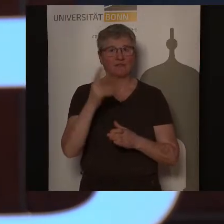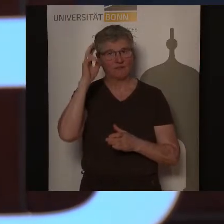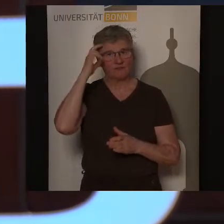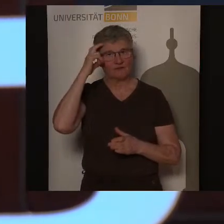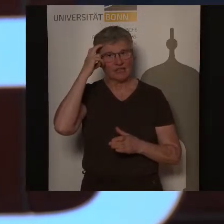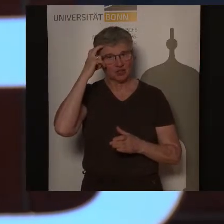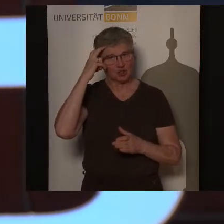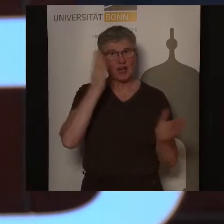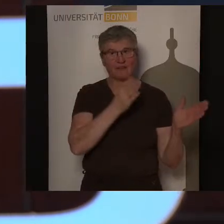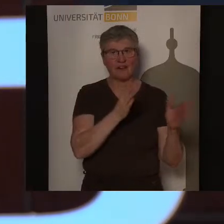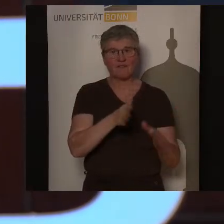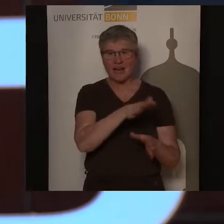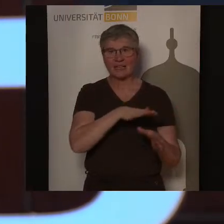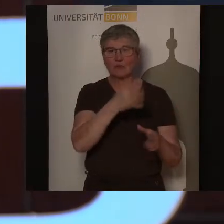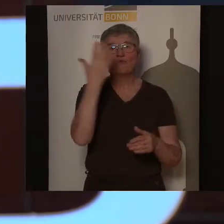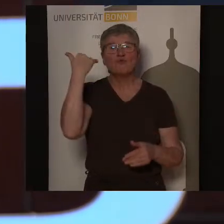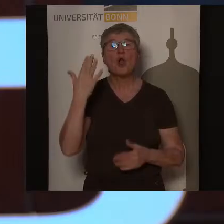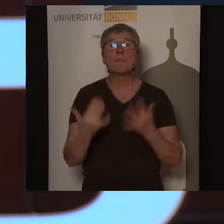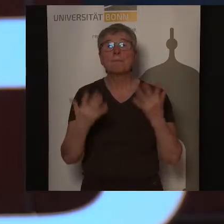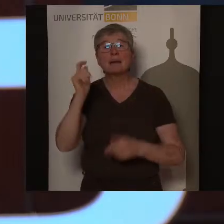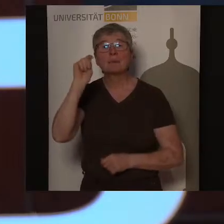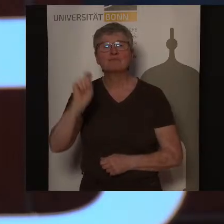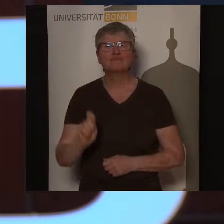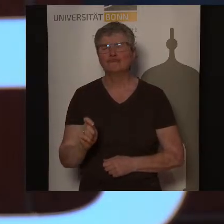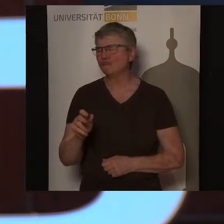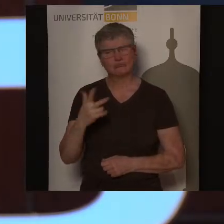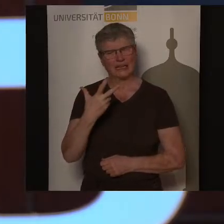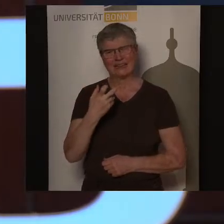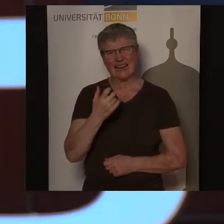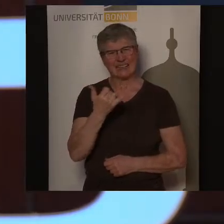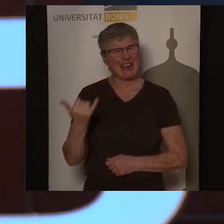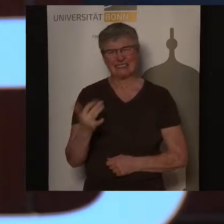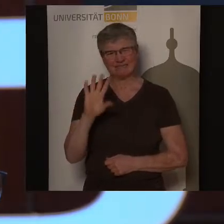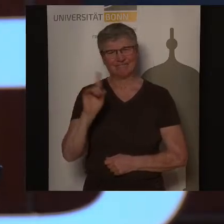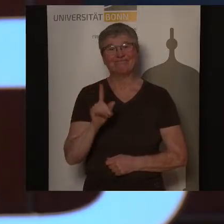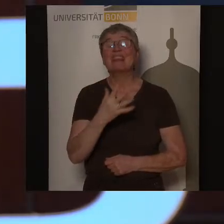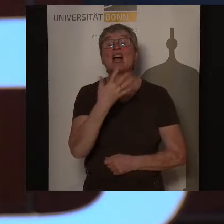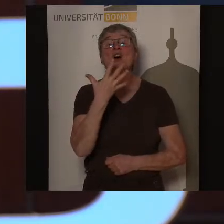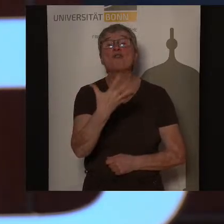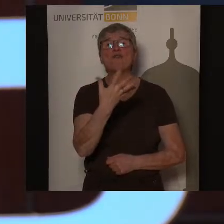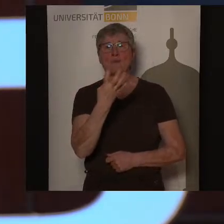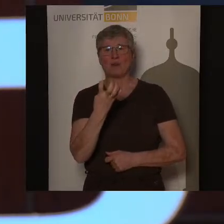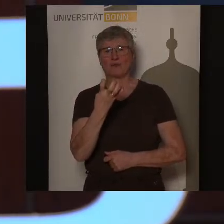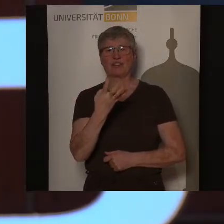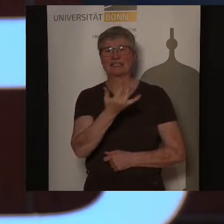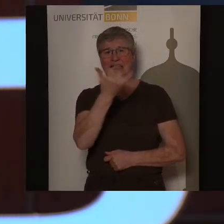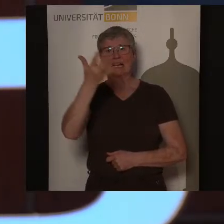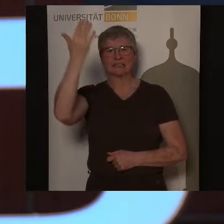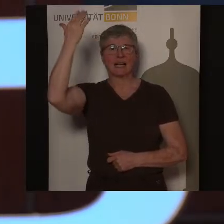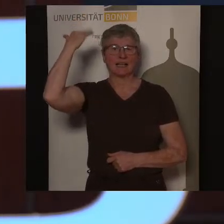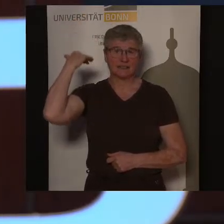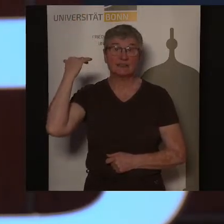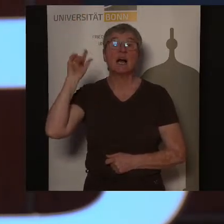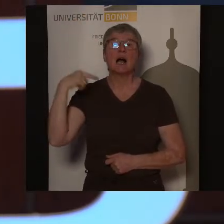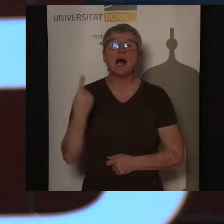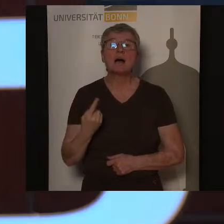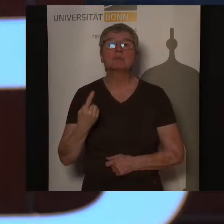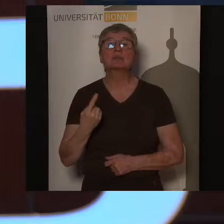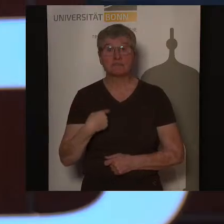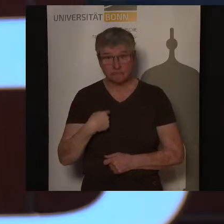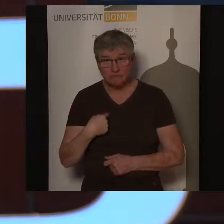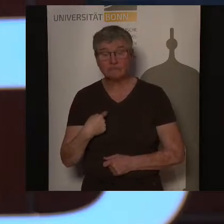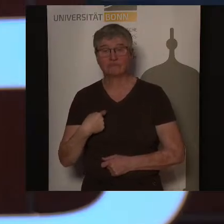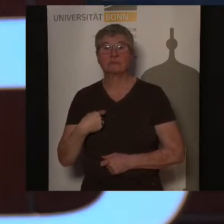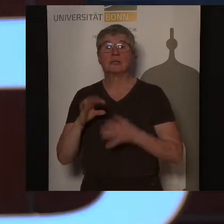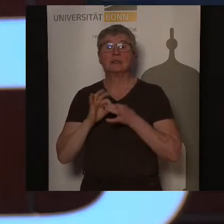mentioned the Faculty of Mathematics and Natural Sciences, because I studied mathematics not 30 years ago like Birgit, but